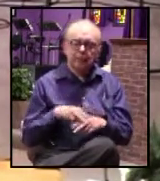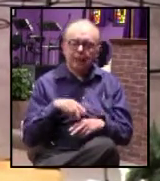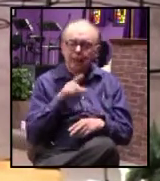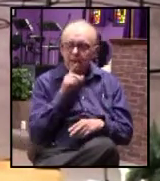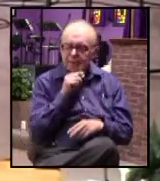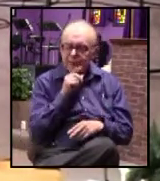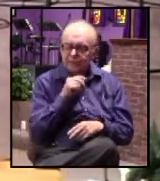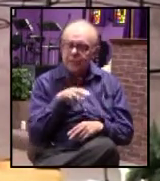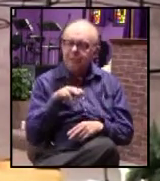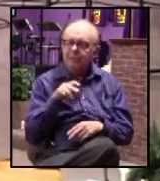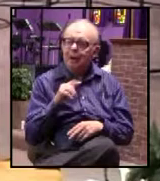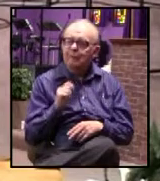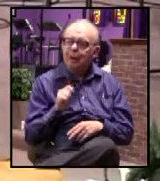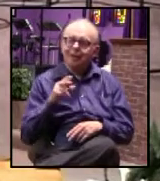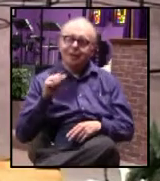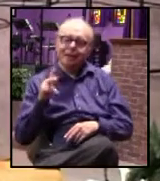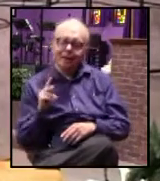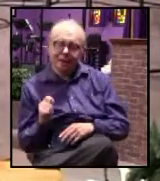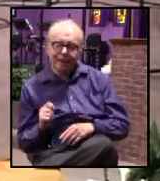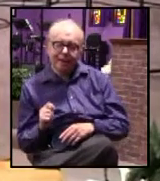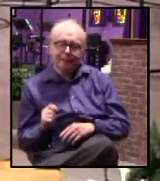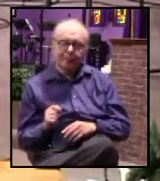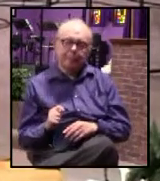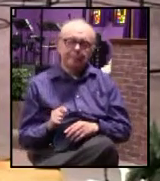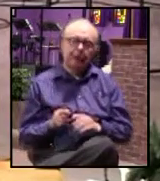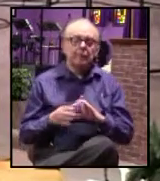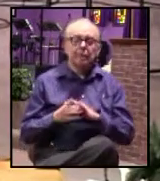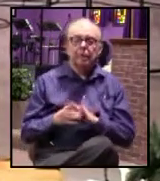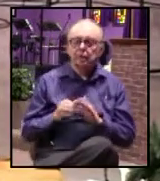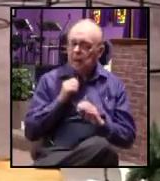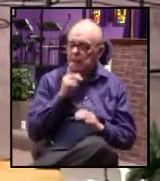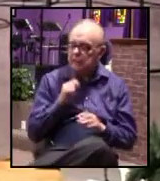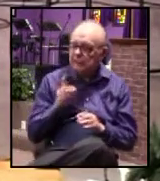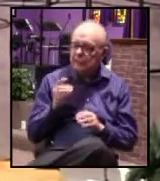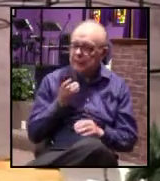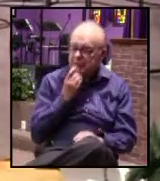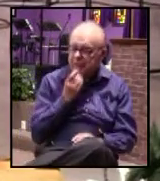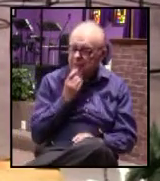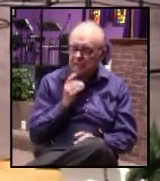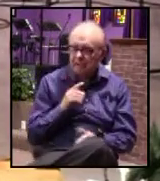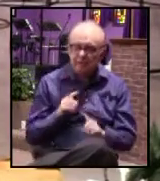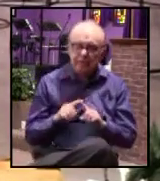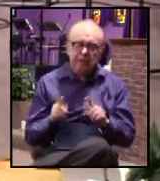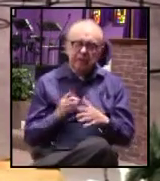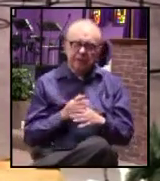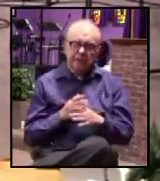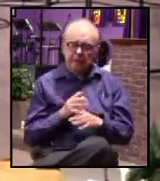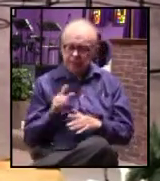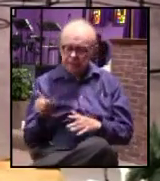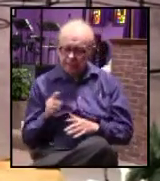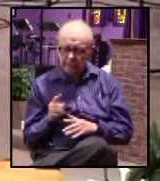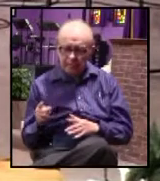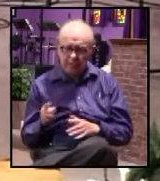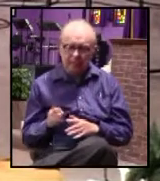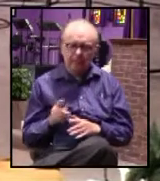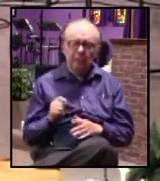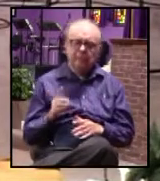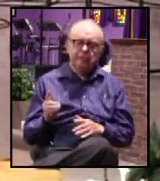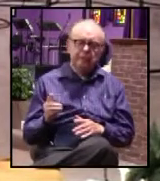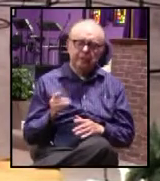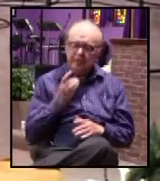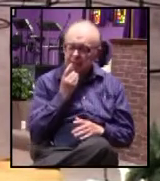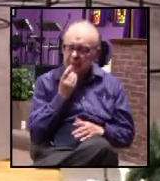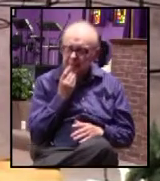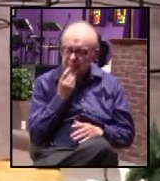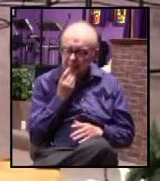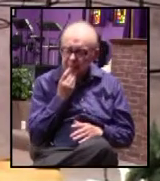pie relationship, not a TV dinner. And there's a difference between a TV dinner. You